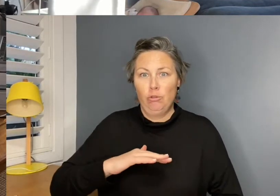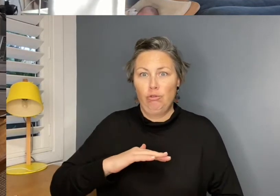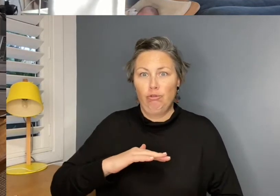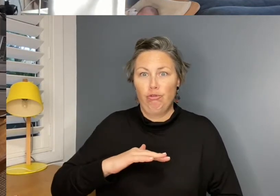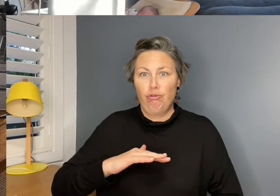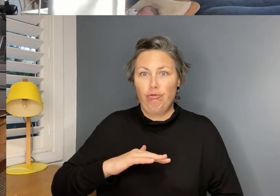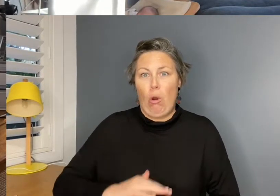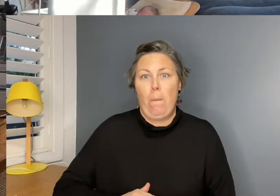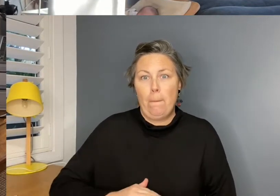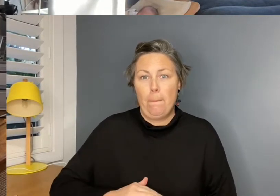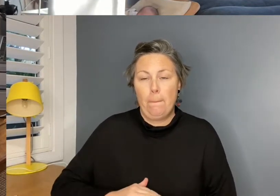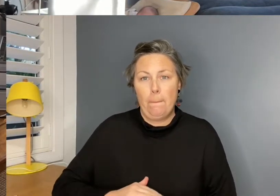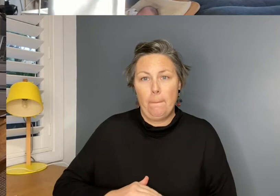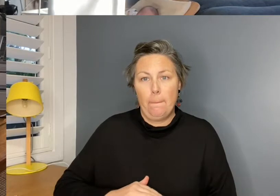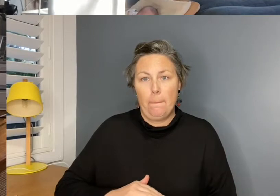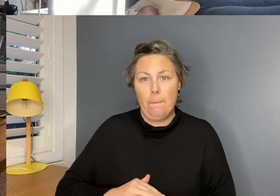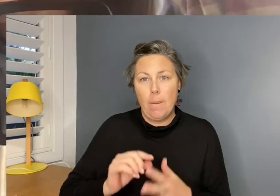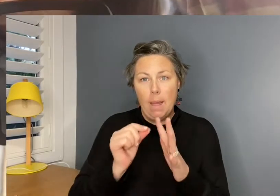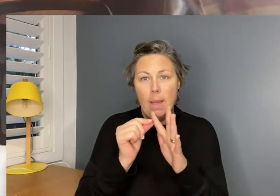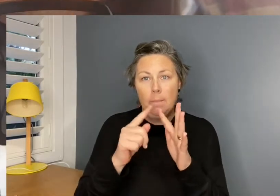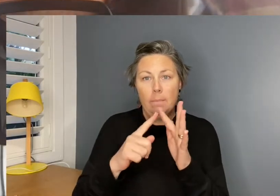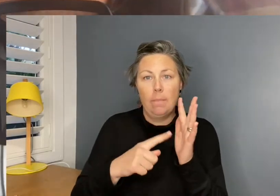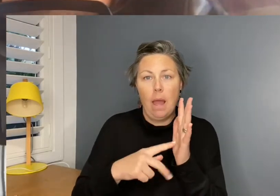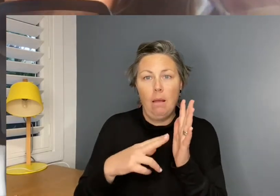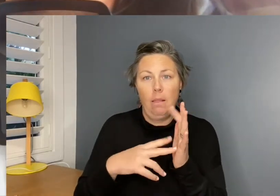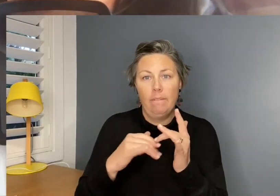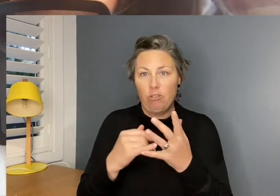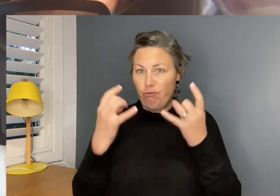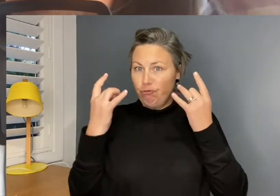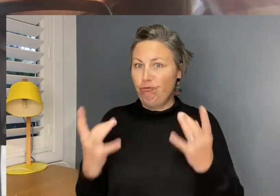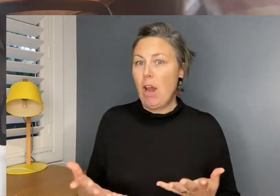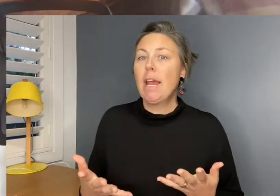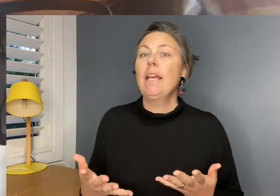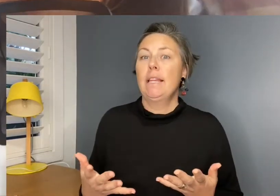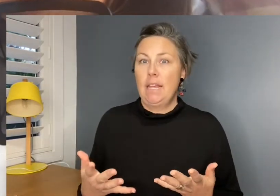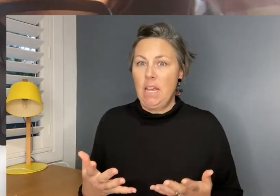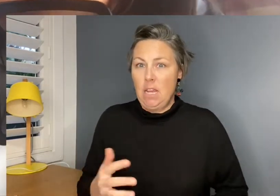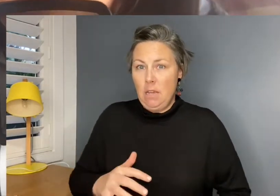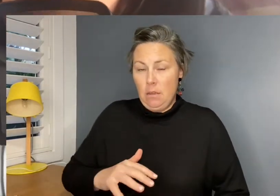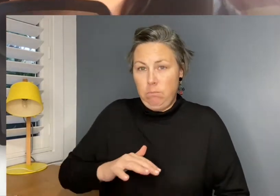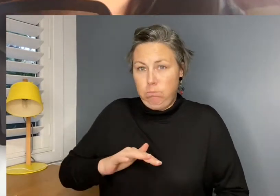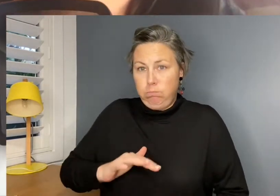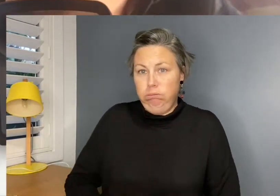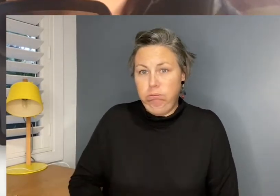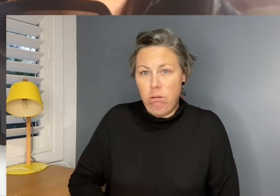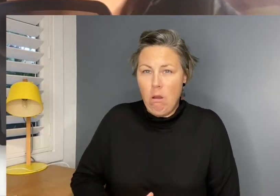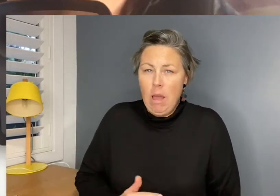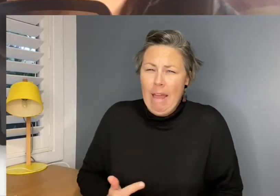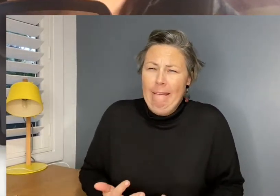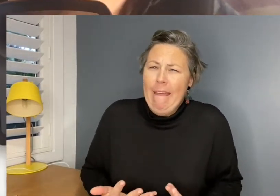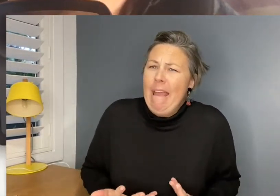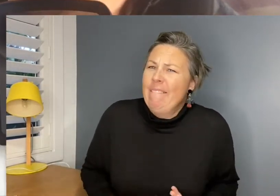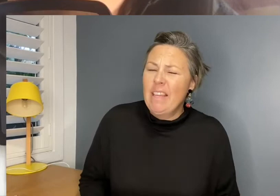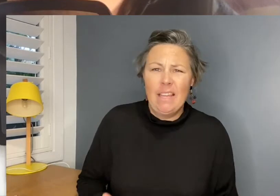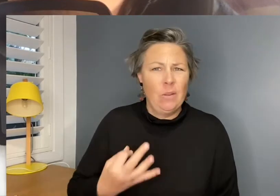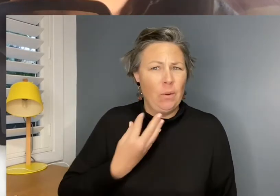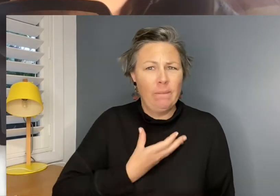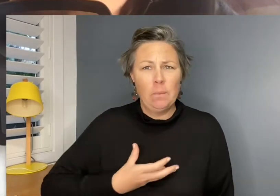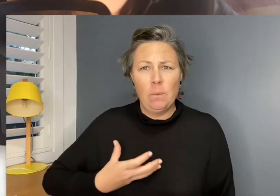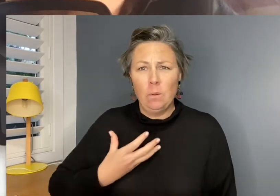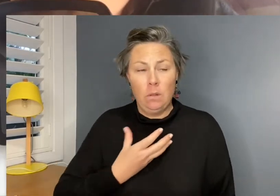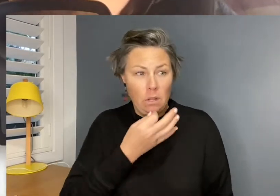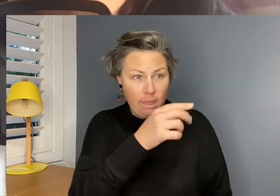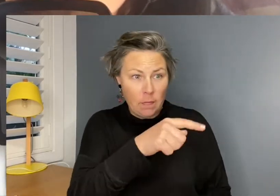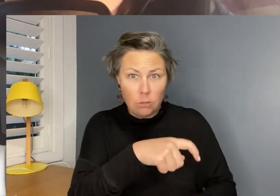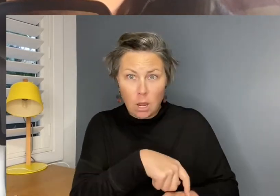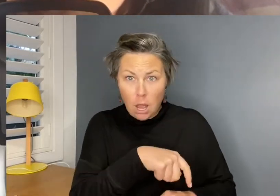hospital? Yeah, it was that like happen at home? It actually I think that's what that uncomfortable movement was the night before. Yeah, right. Okay.